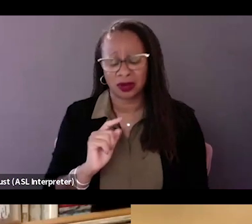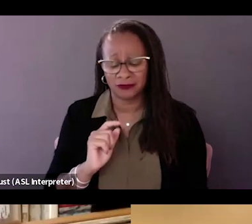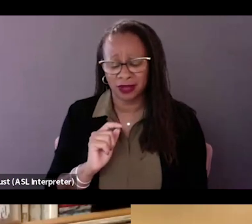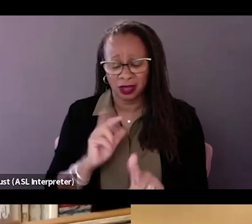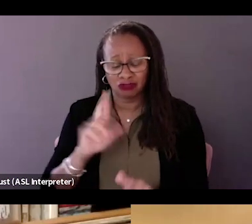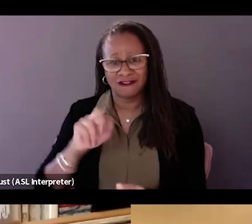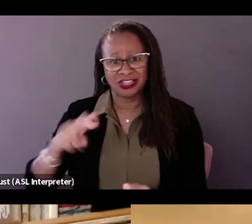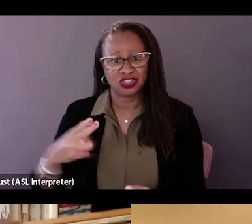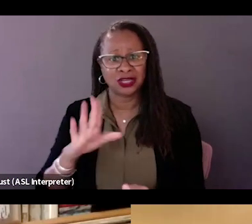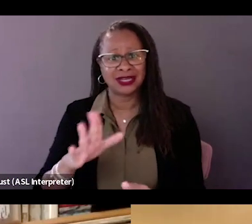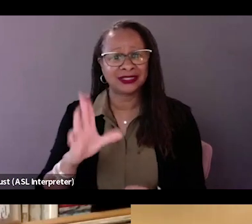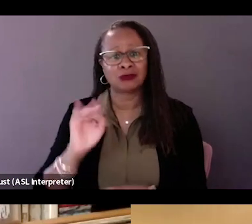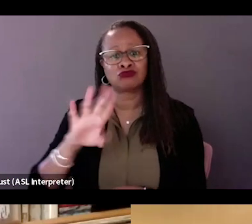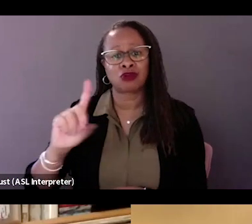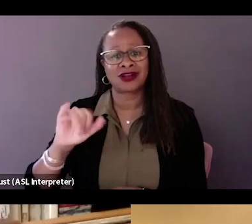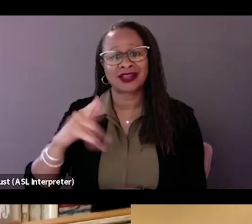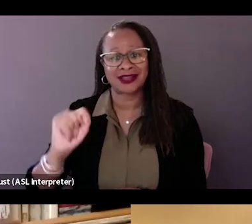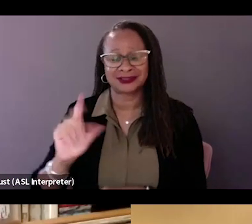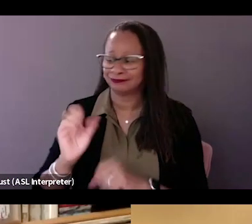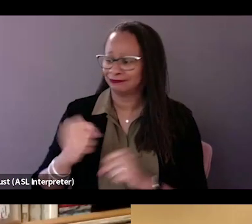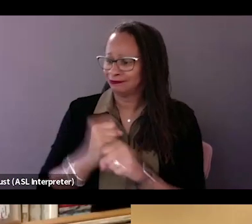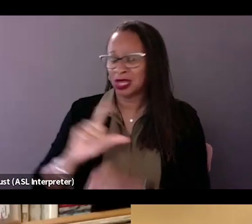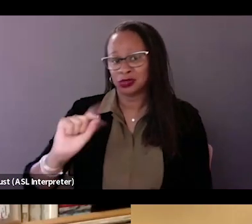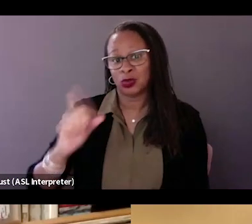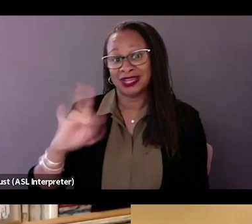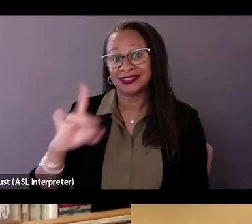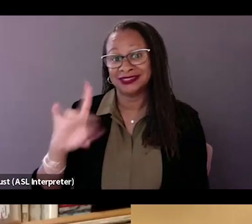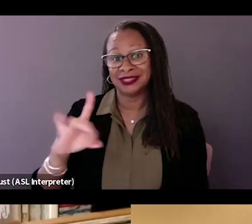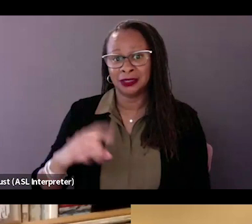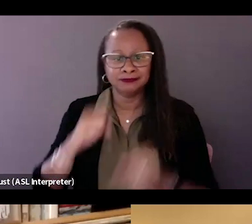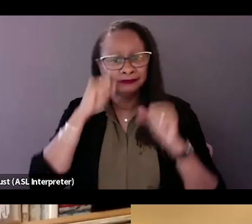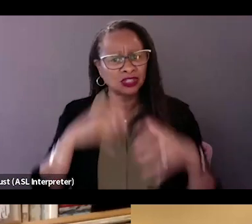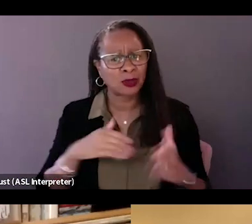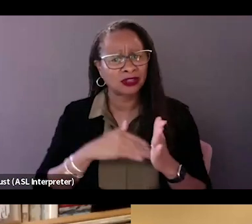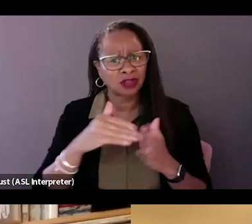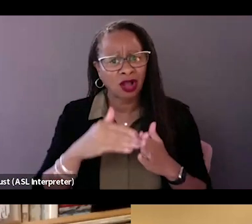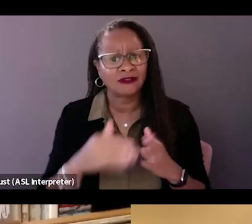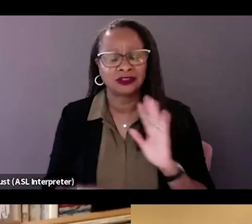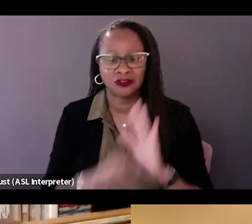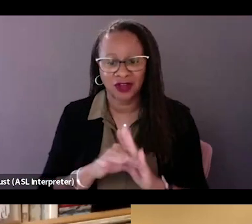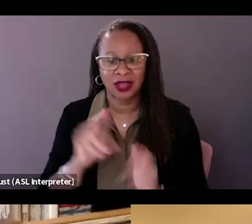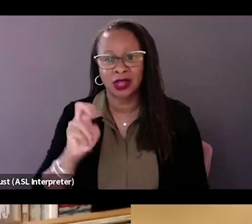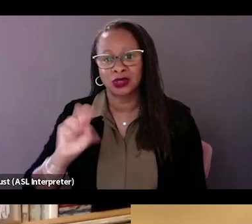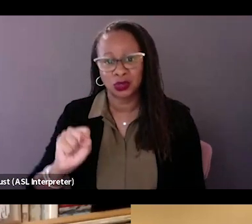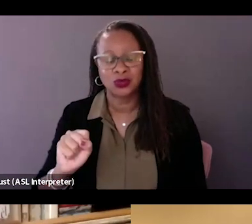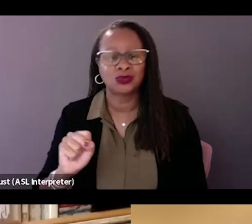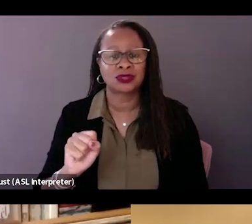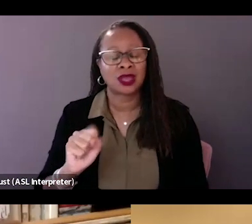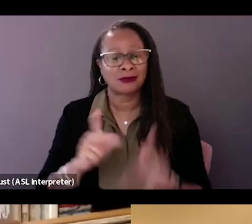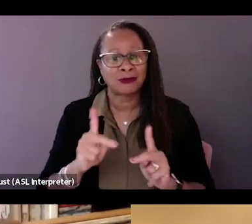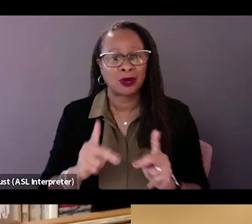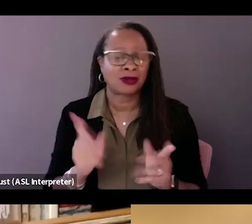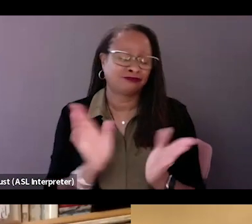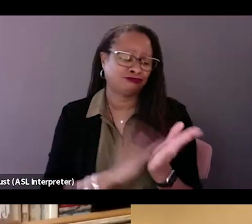2018. And what I was really surprised by was that, very often you find news anchors spending a lot of time praising